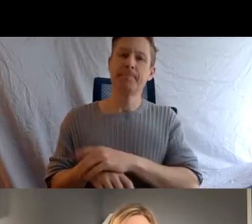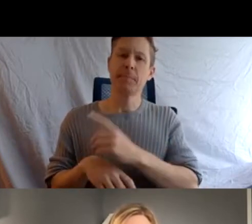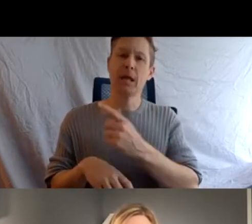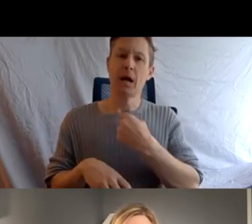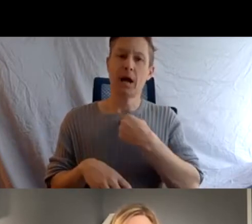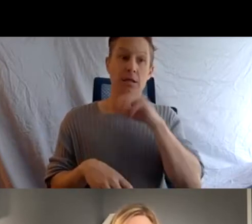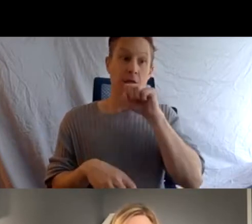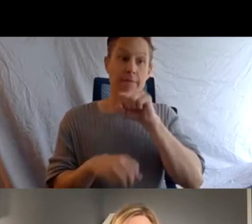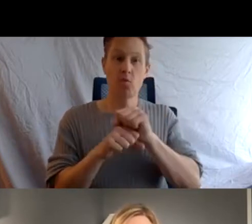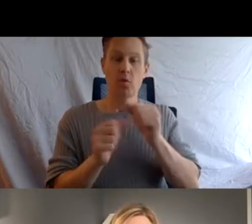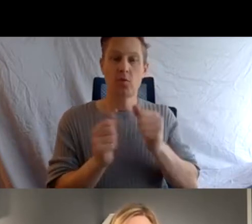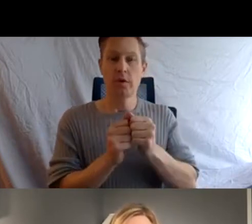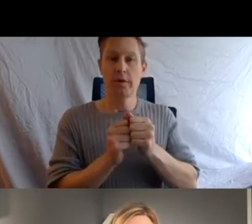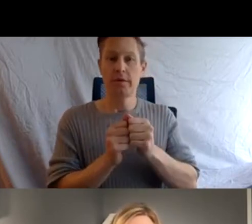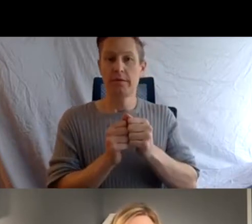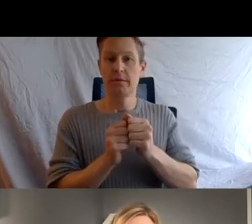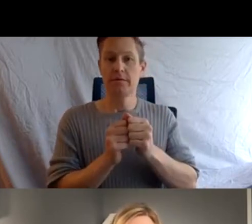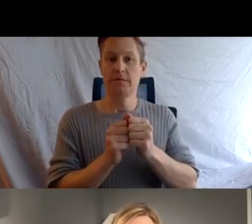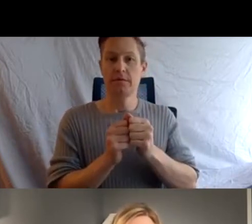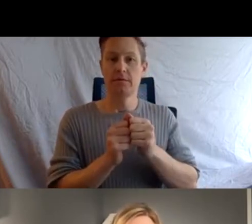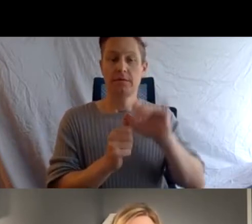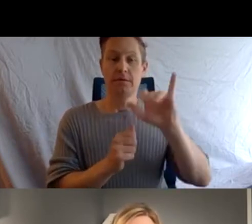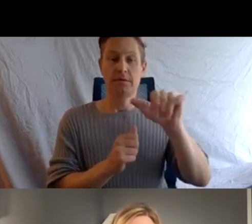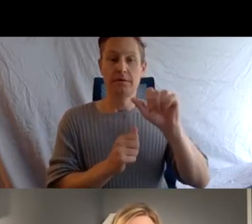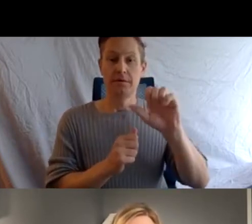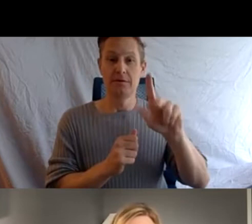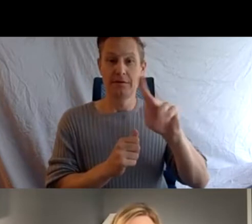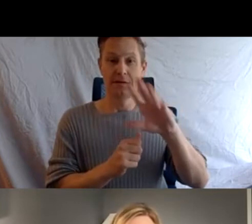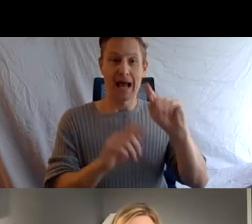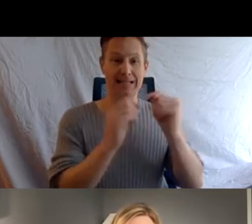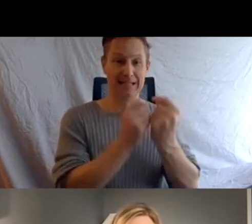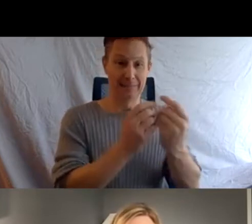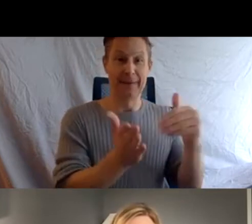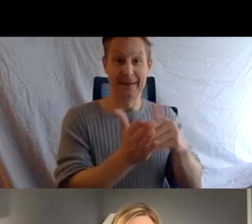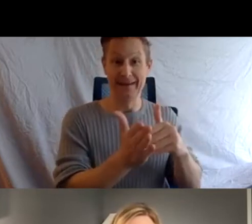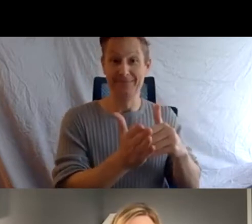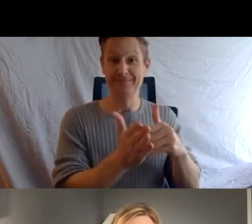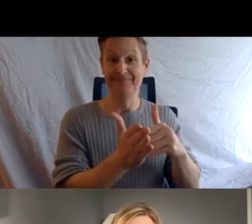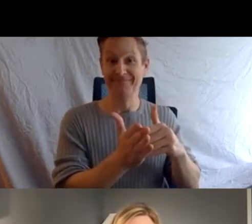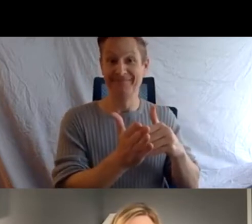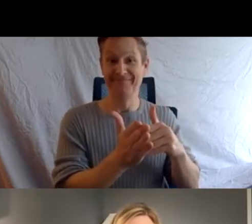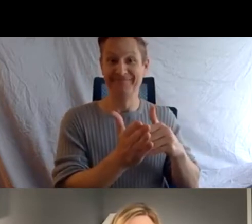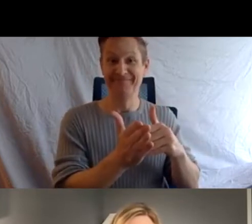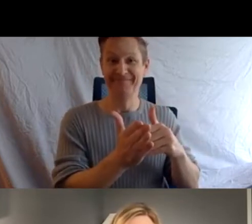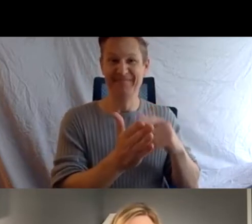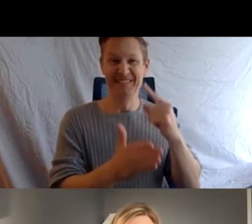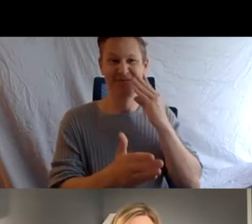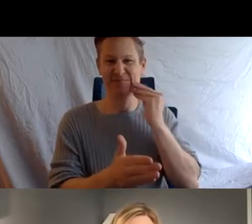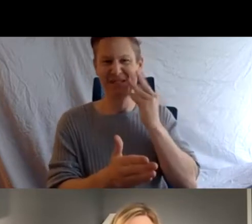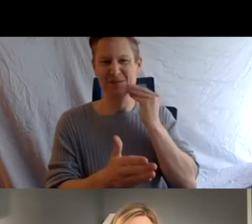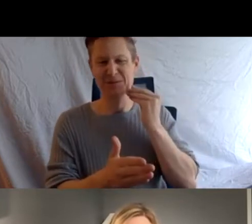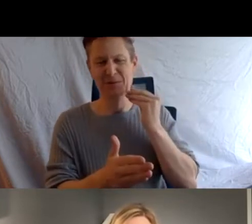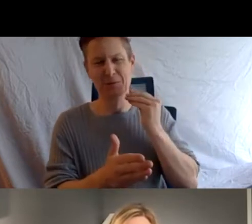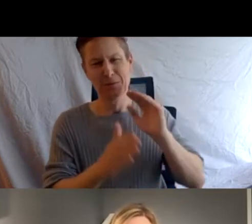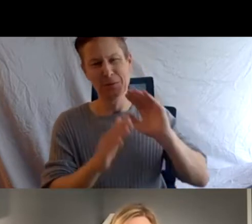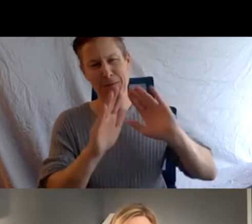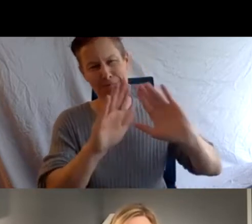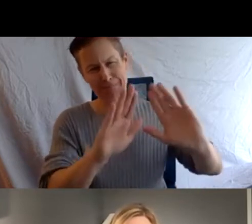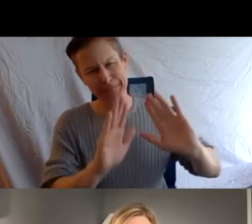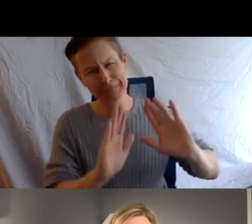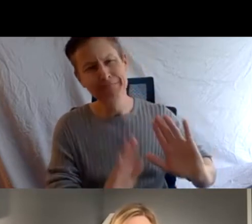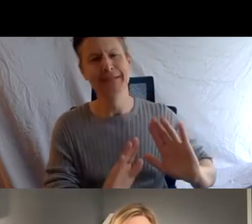to work with Jack and the team again, because this was a really truly an